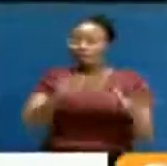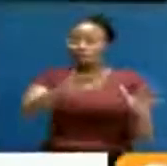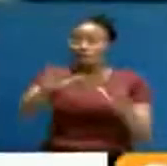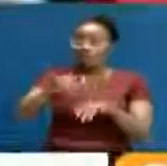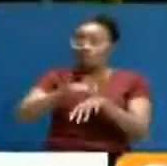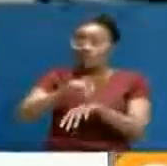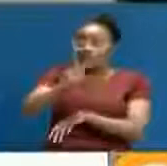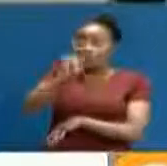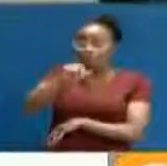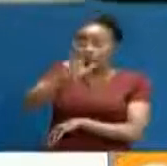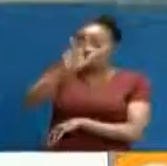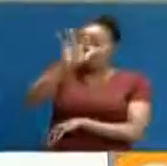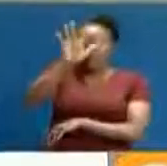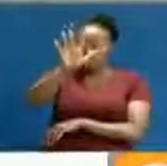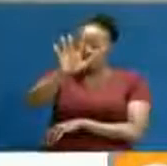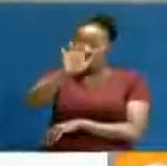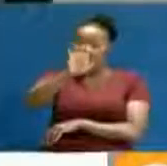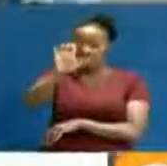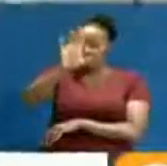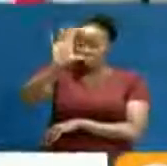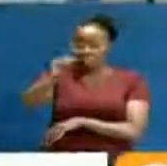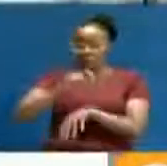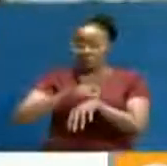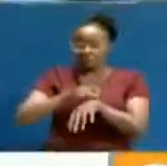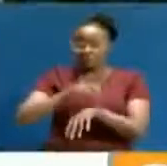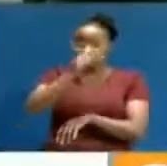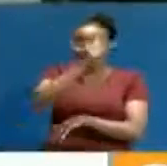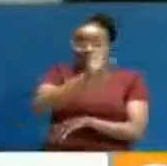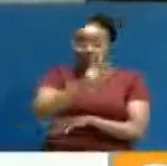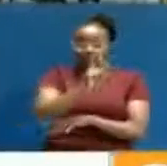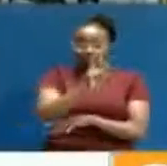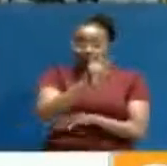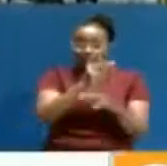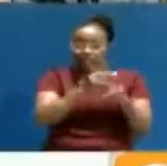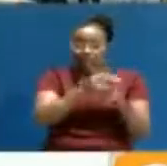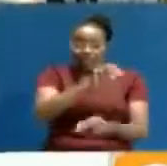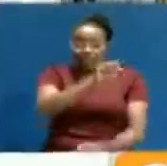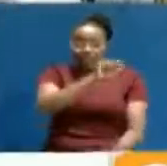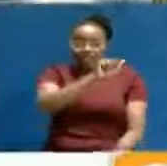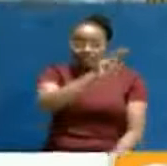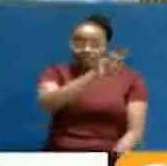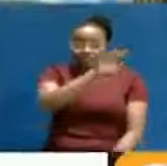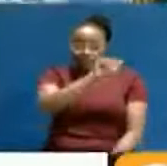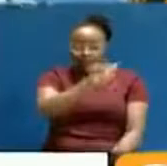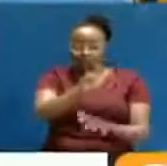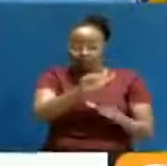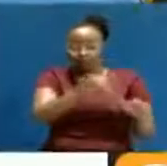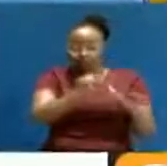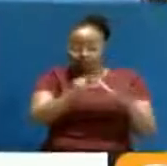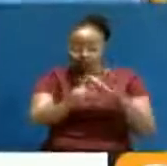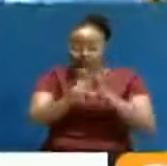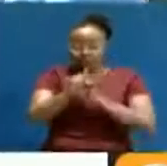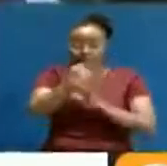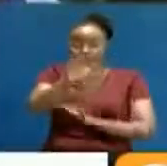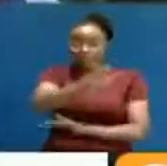Exactly 2:35 p.m. East African time, Tanzania President Suluhu Hassan's motorcade made its way